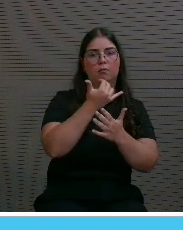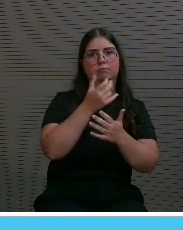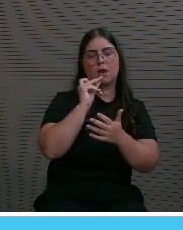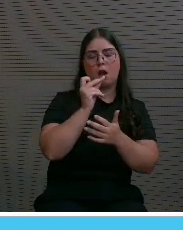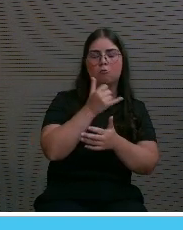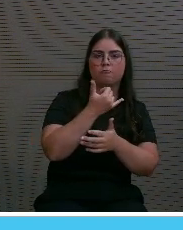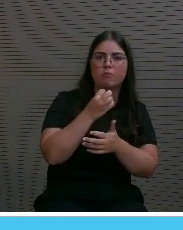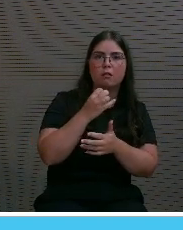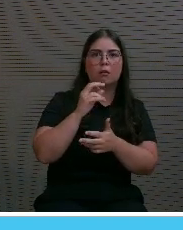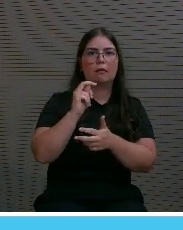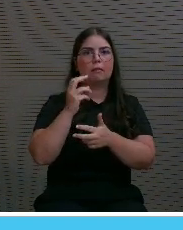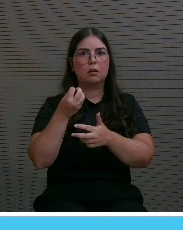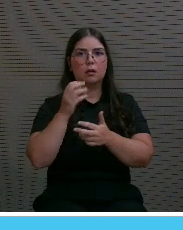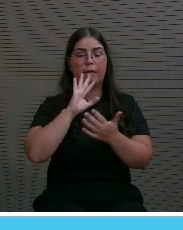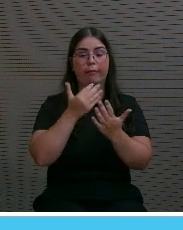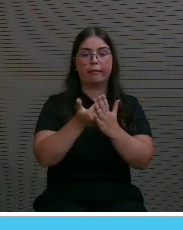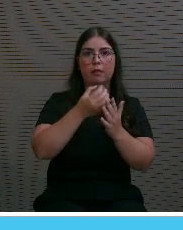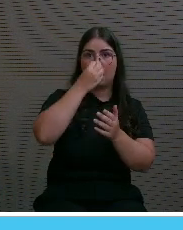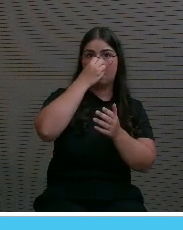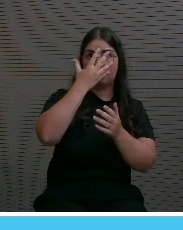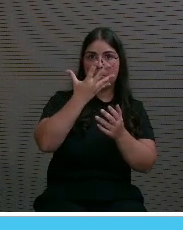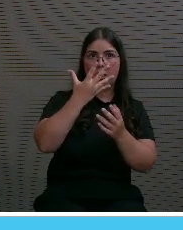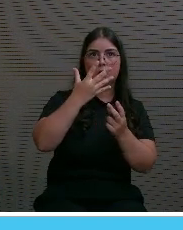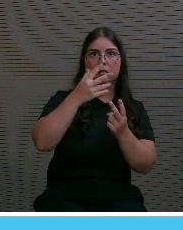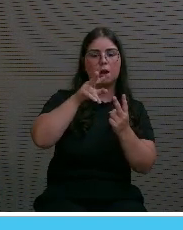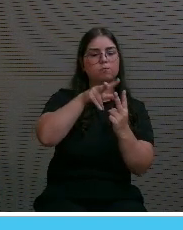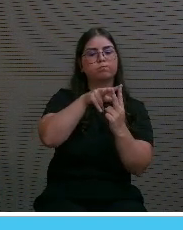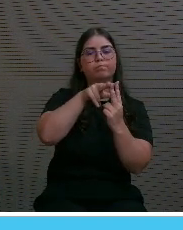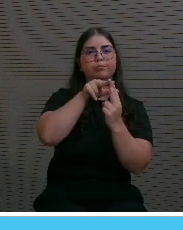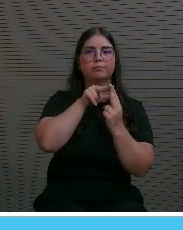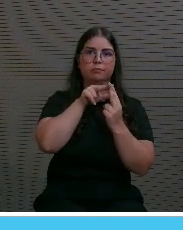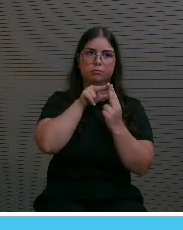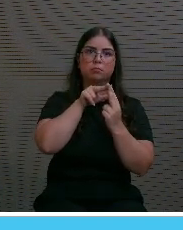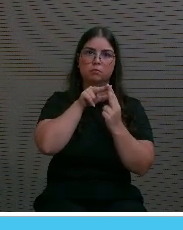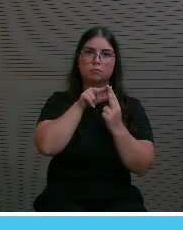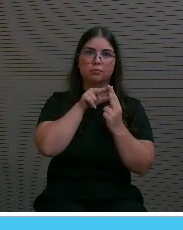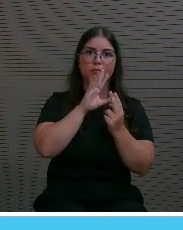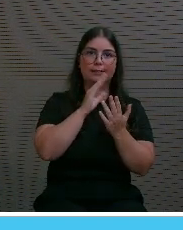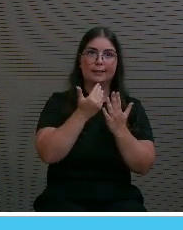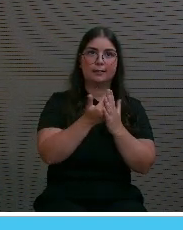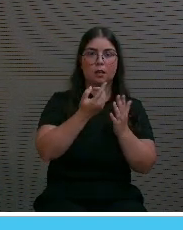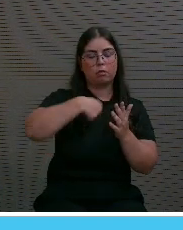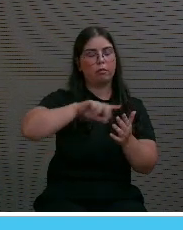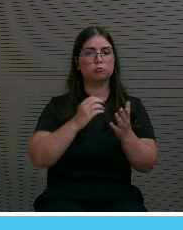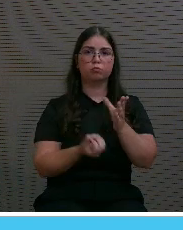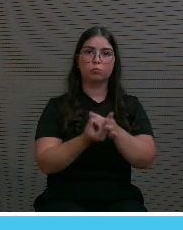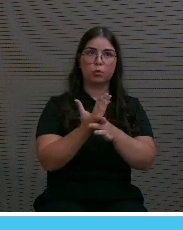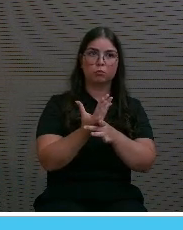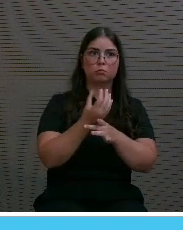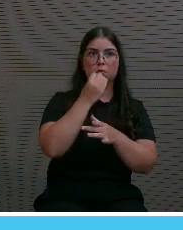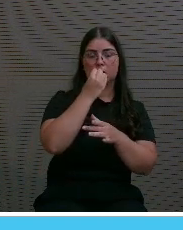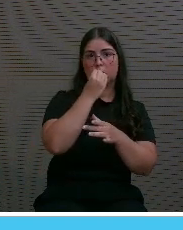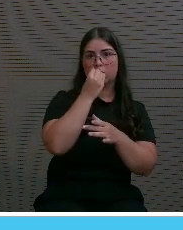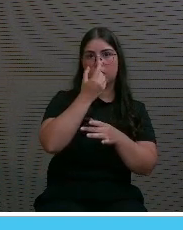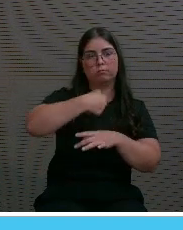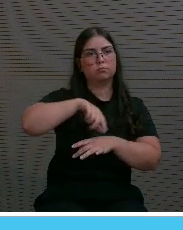the hybrid plant that we then want to use to make the food that we eat. The original GMO